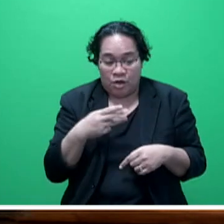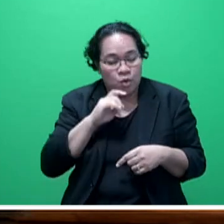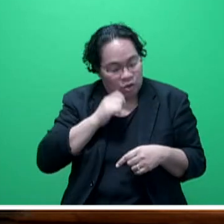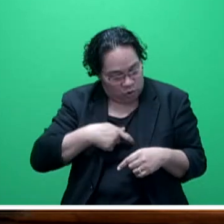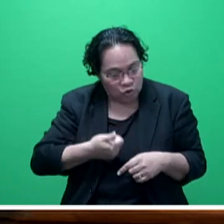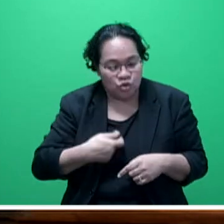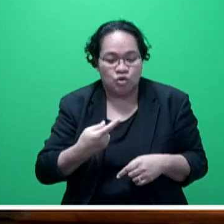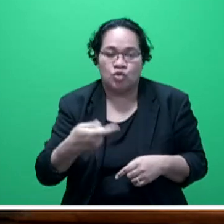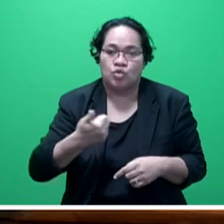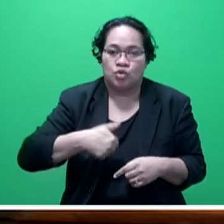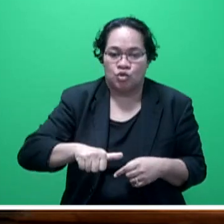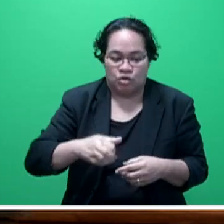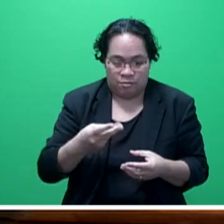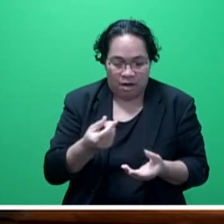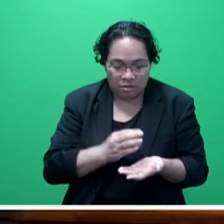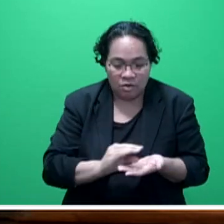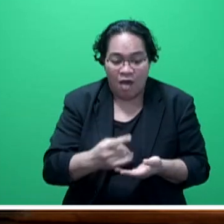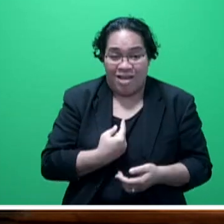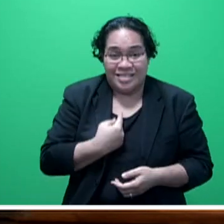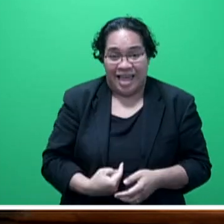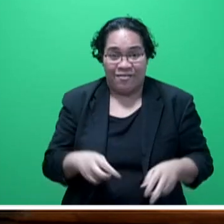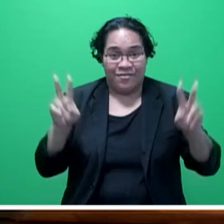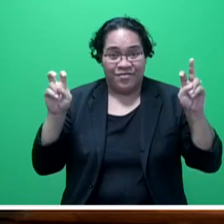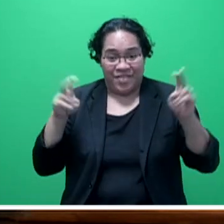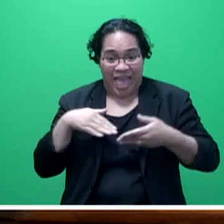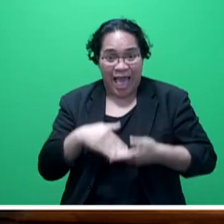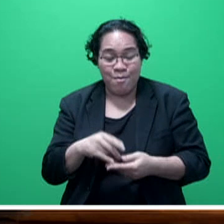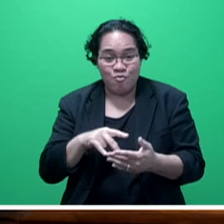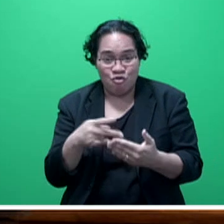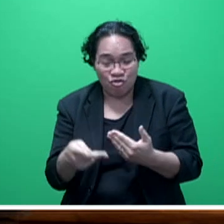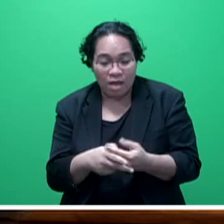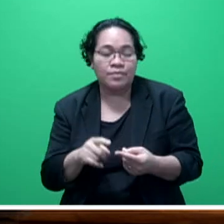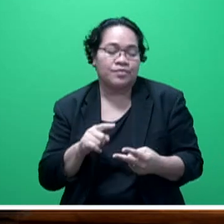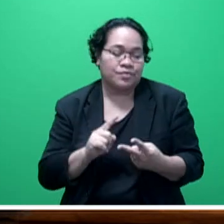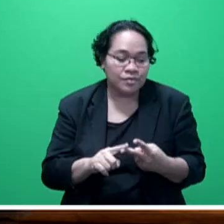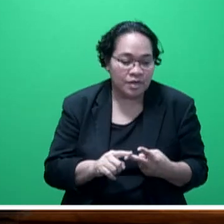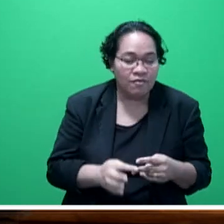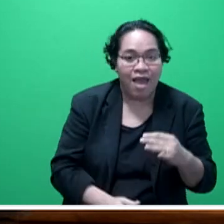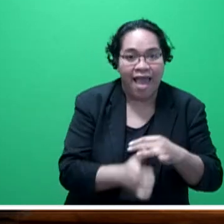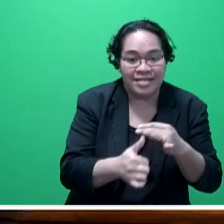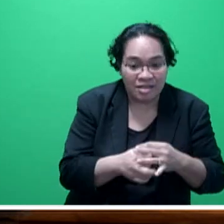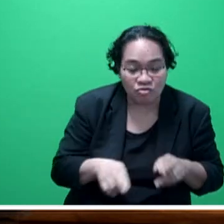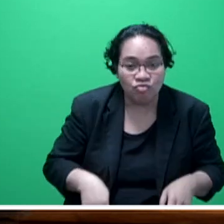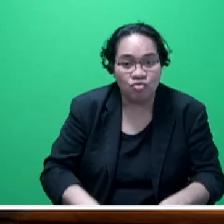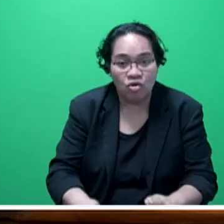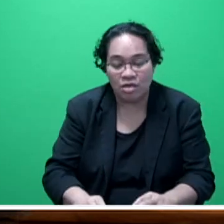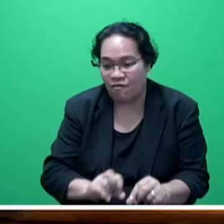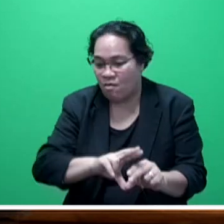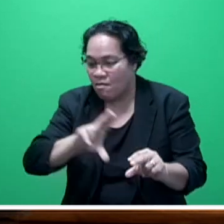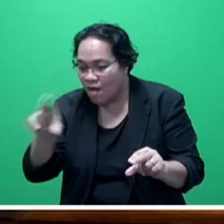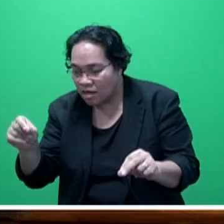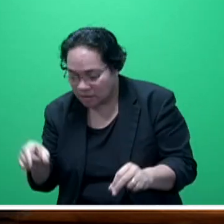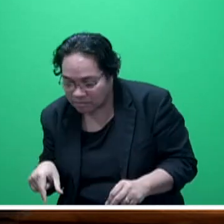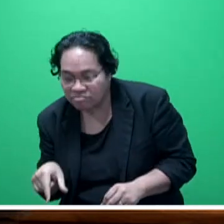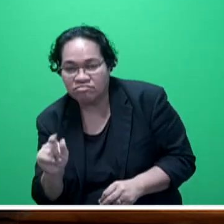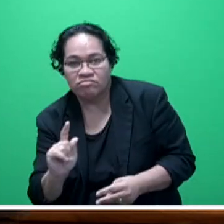allocated to the self-help program and the community access roads, footpaths, and footbridges to